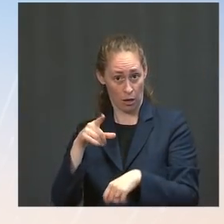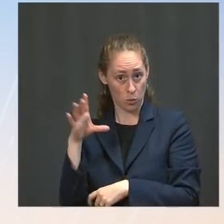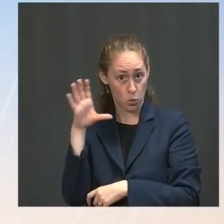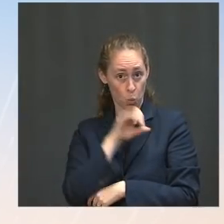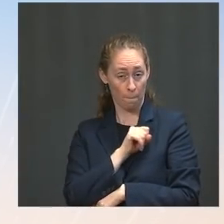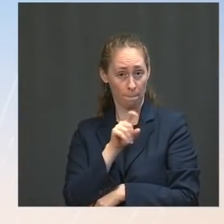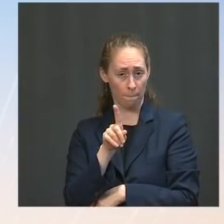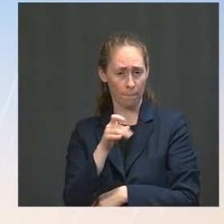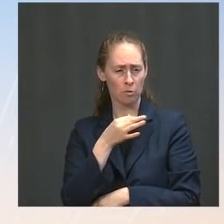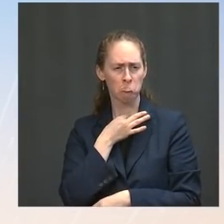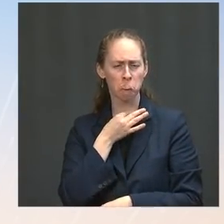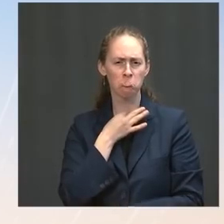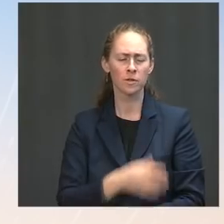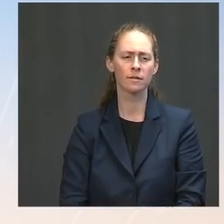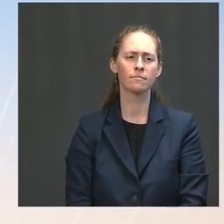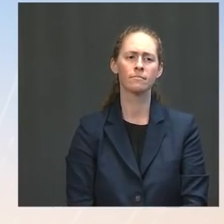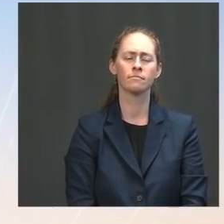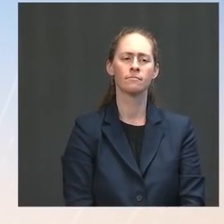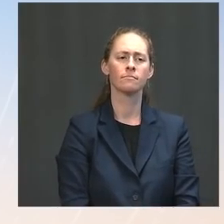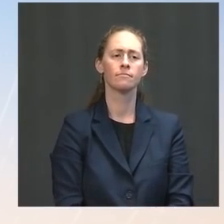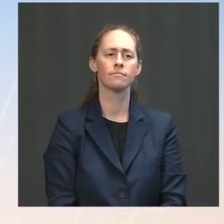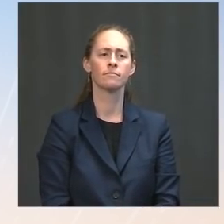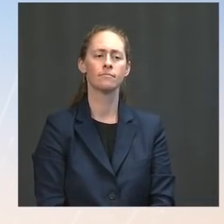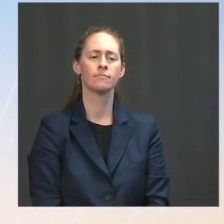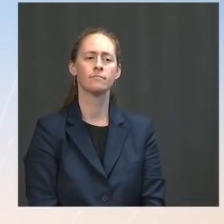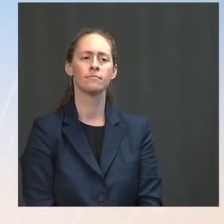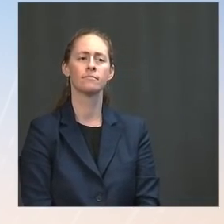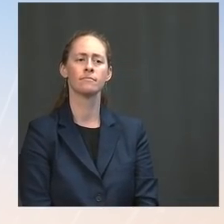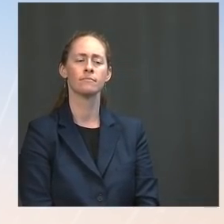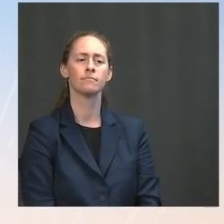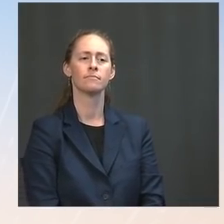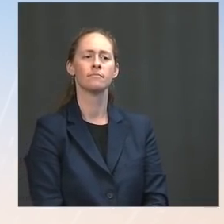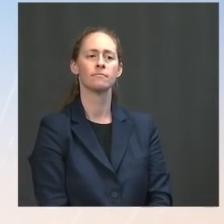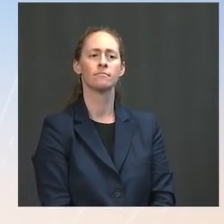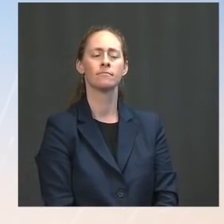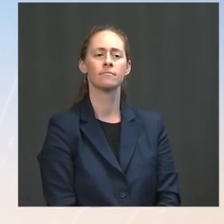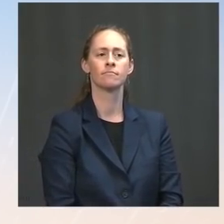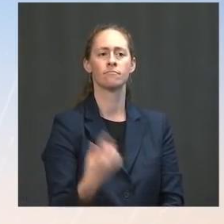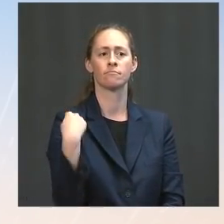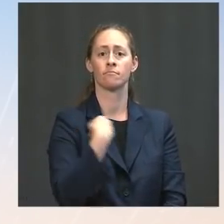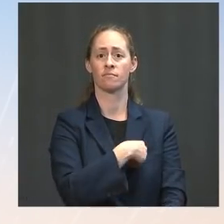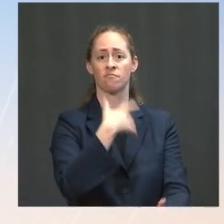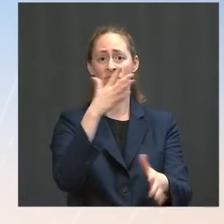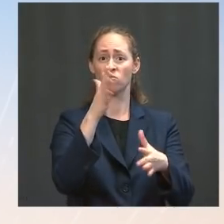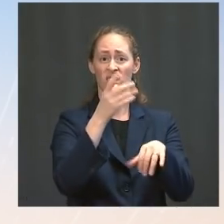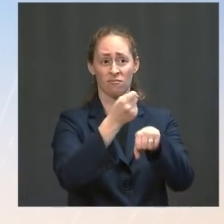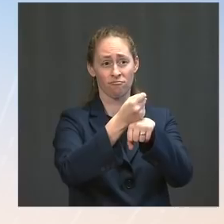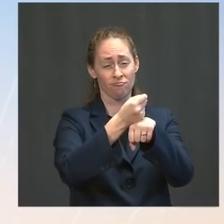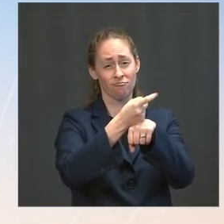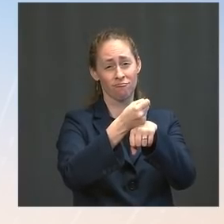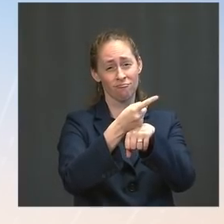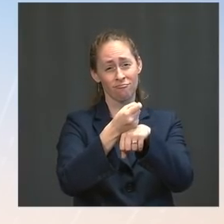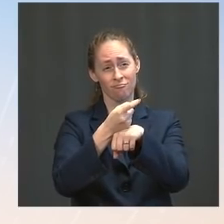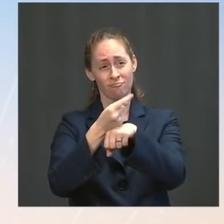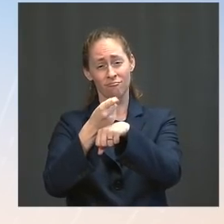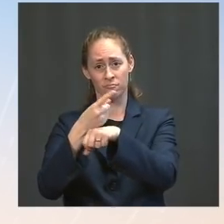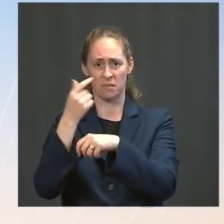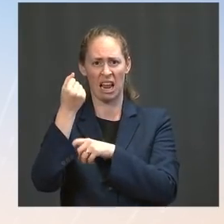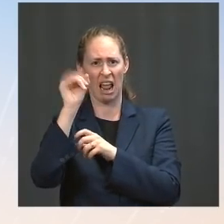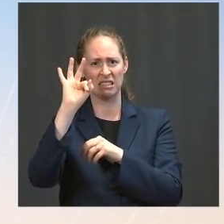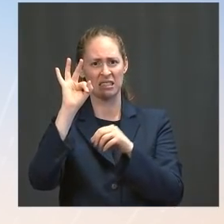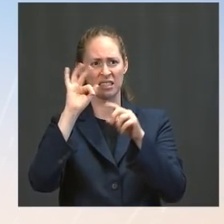been in touch with Ahmad Massoud or any of the other anti-Taliban fighters there on the ground? What